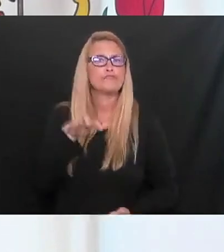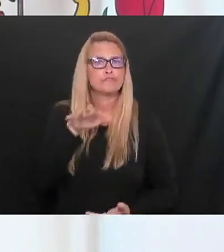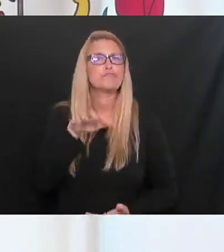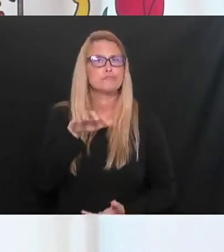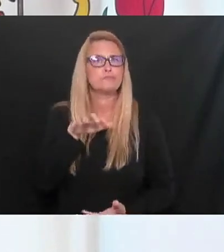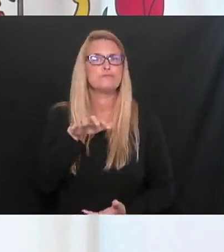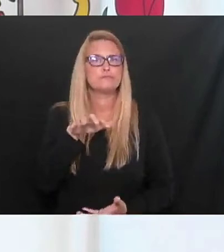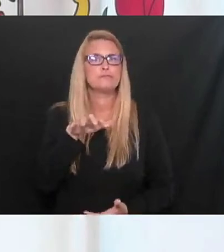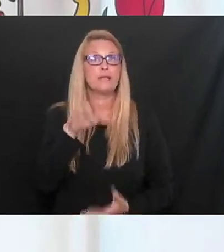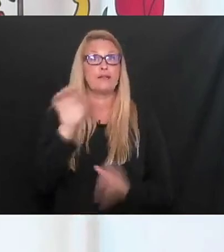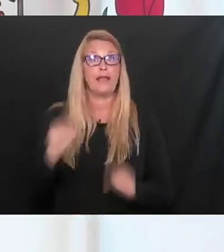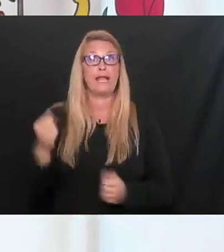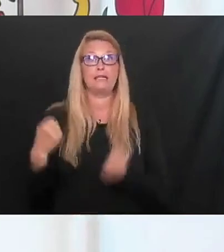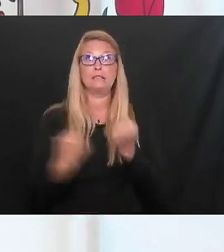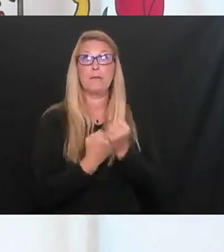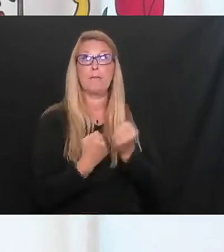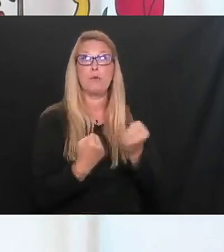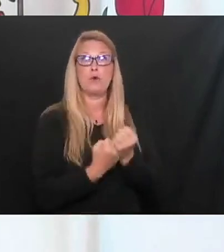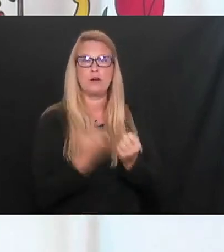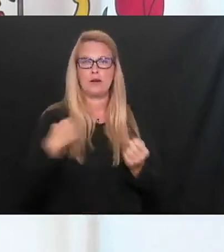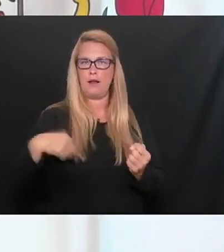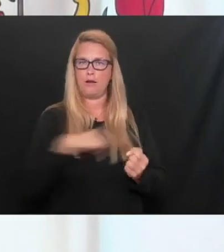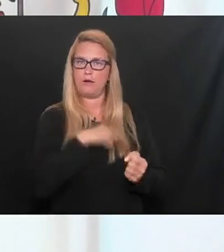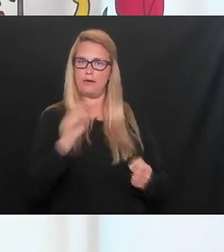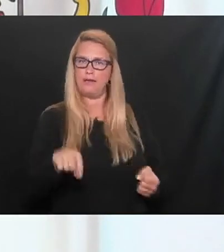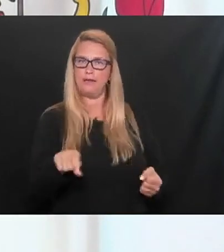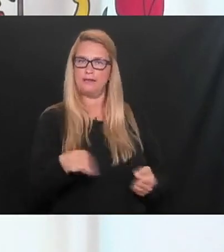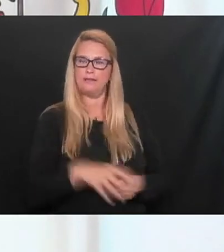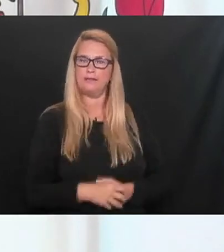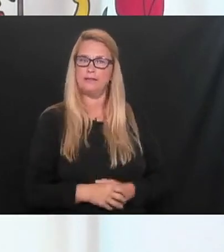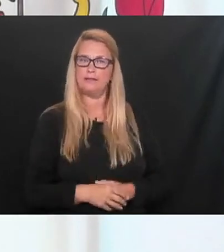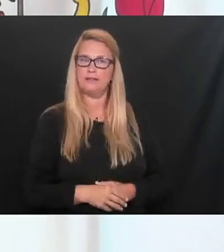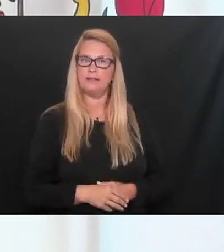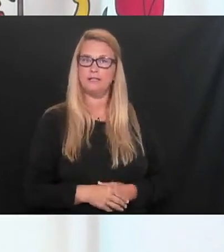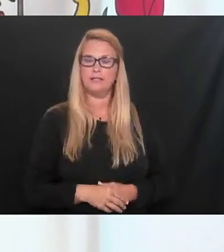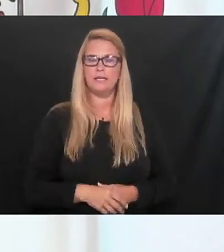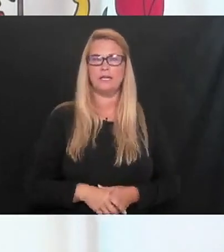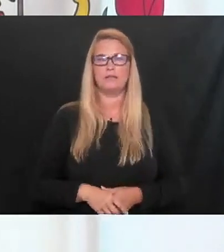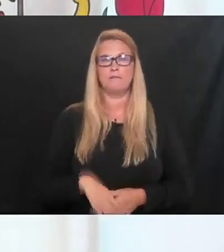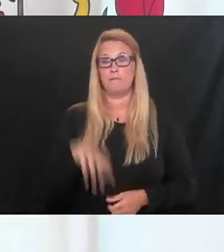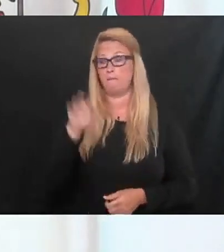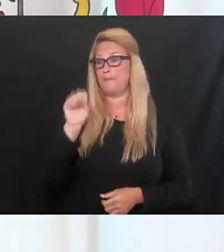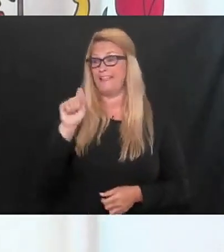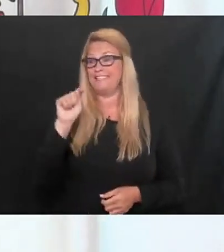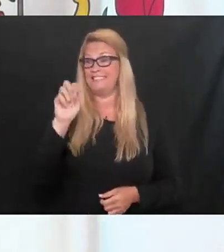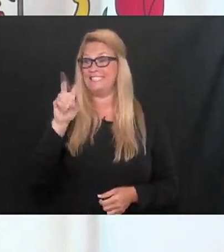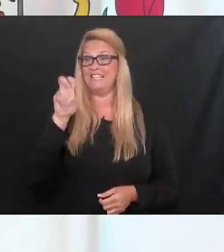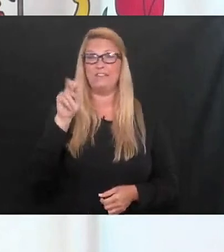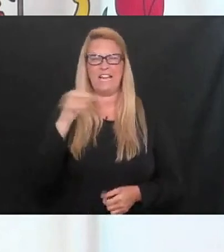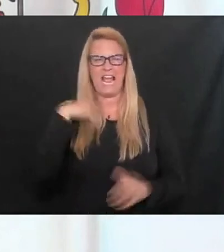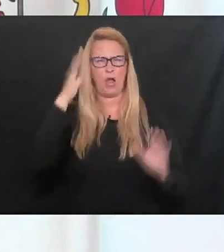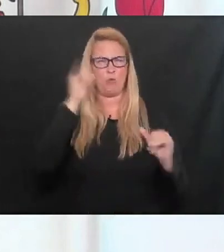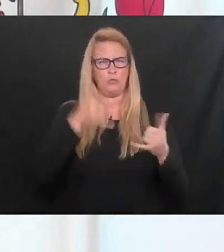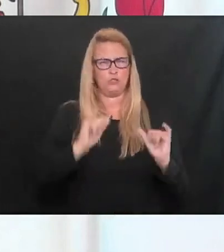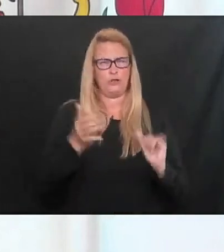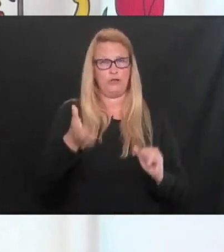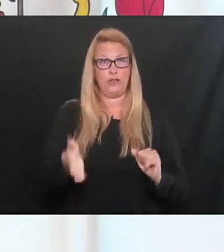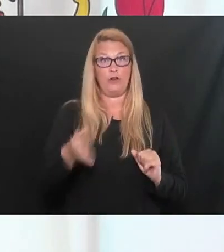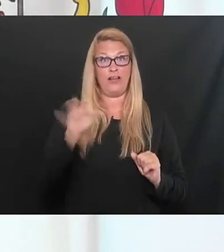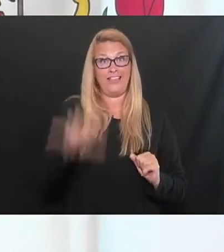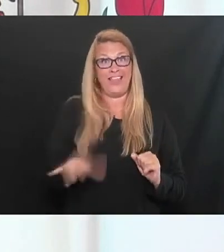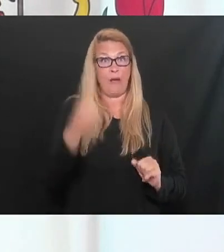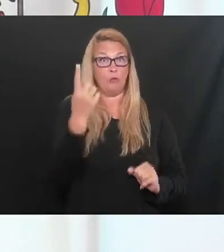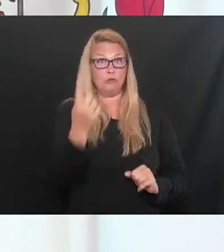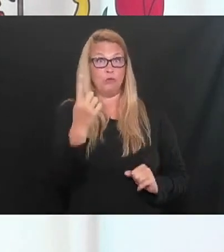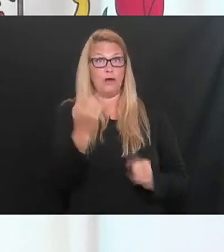that they can supply, from the standpoint, and Stephen, I hope you're still on and everything, because that was one of